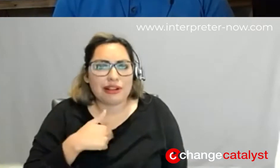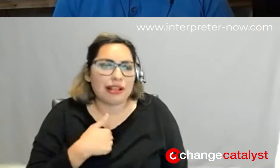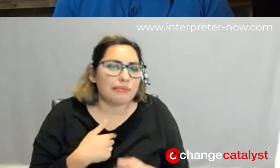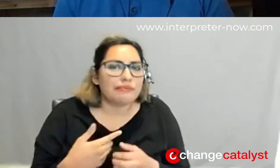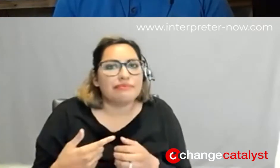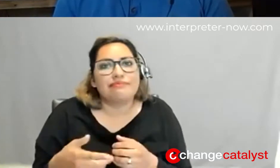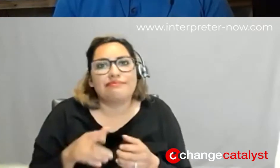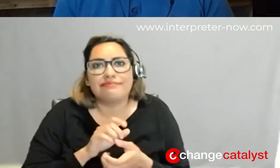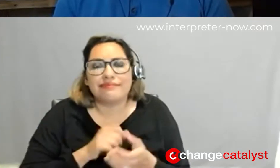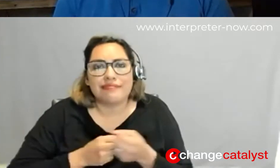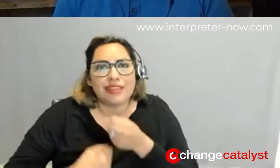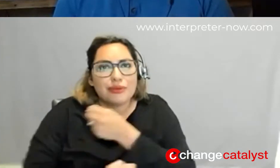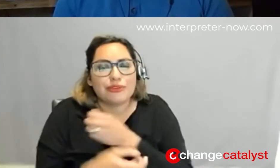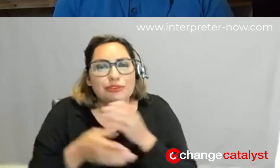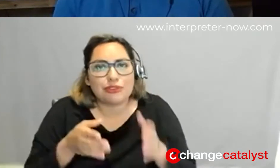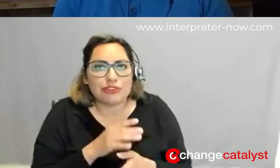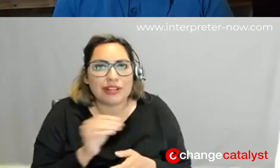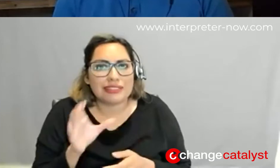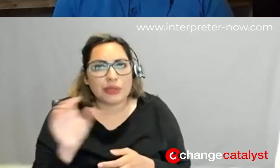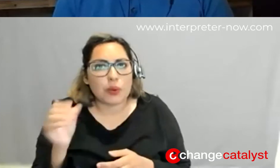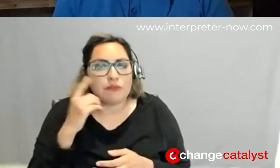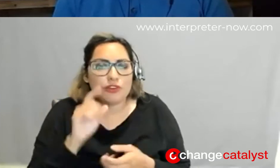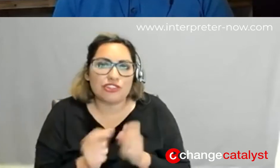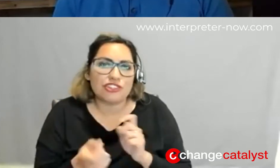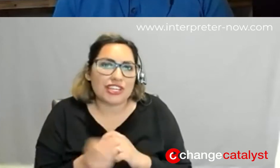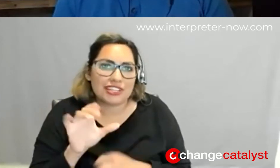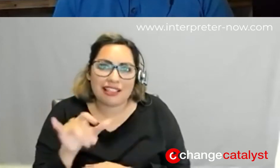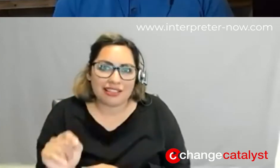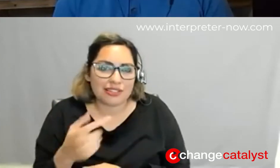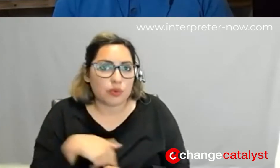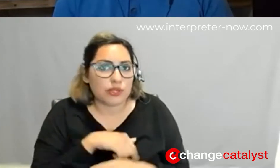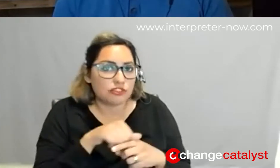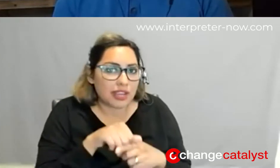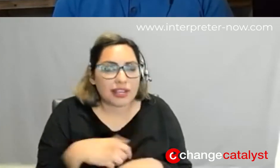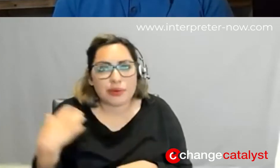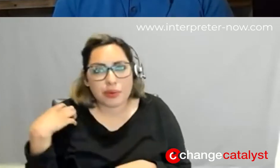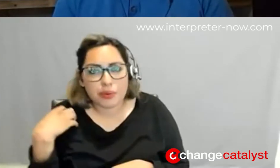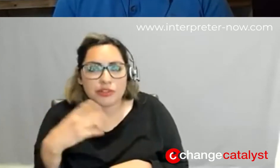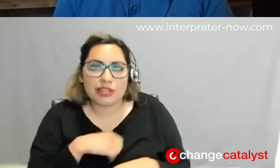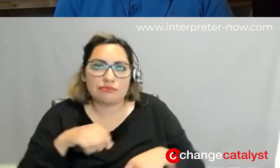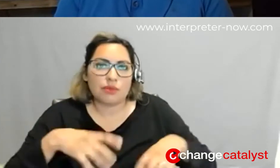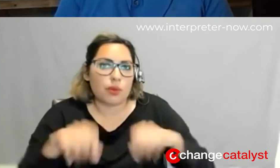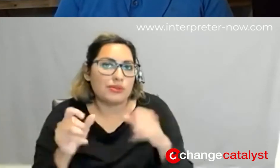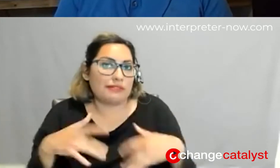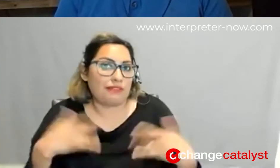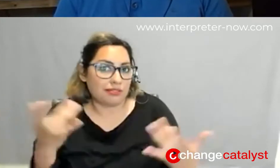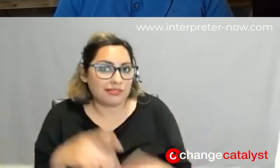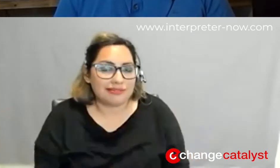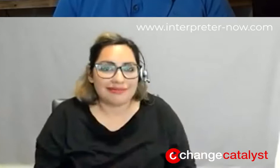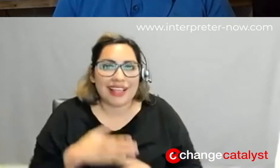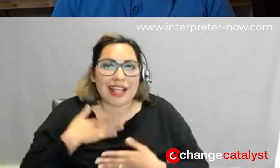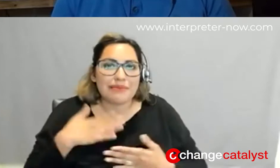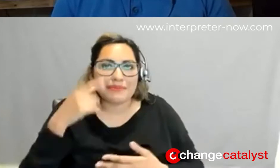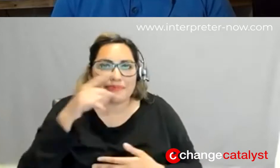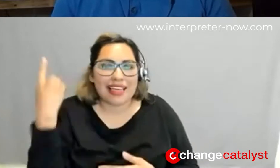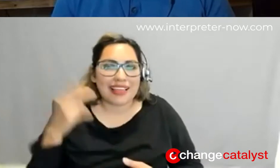Change Catalyst, where we build inclusive innovation through training, consulting, coaching, and events. Happy Black History